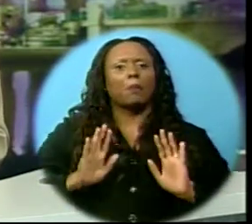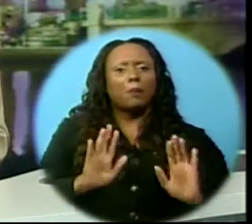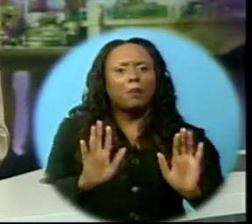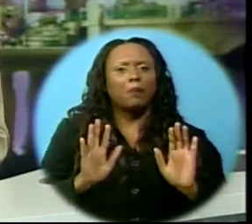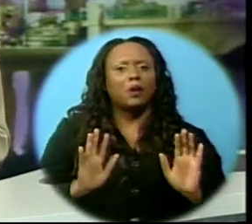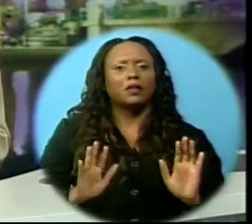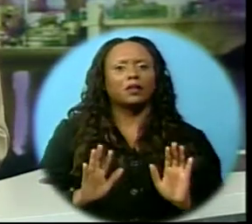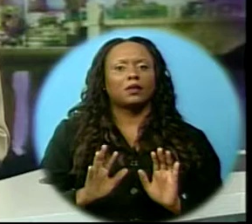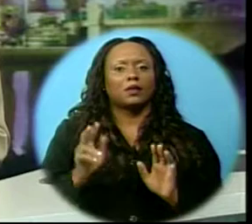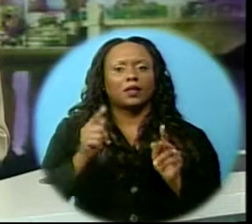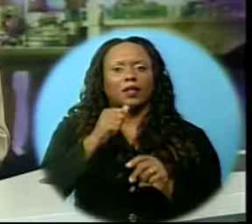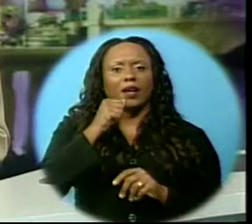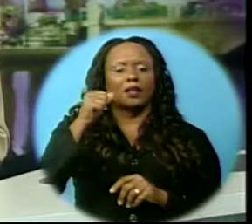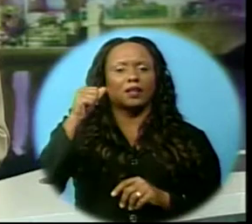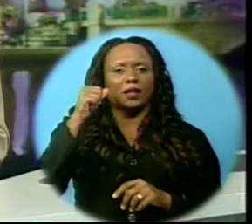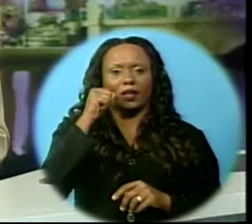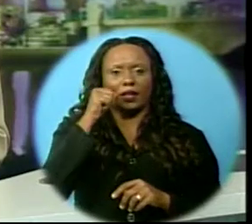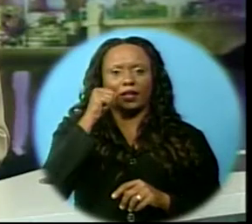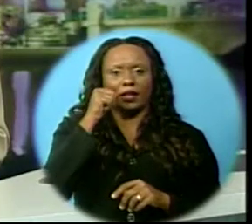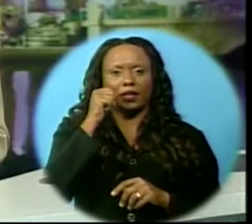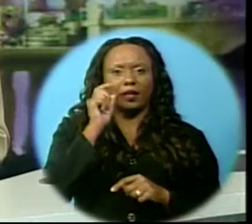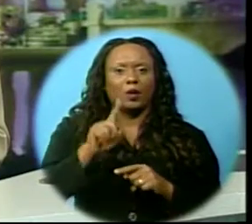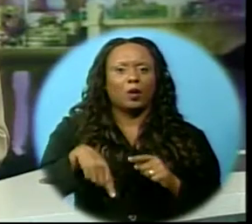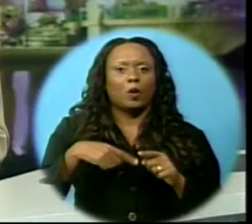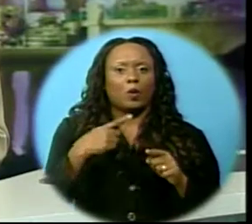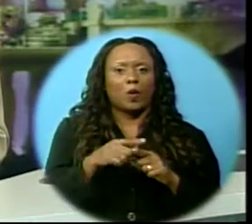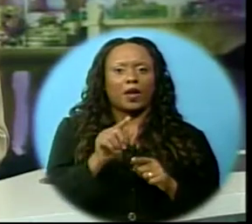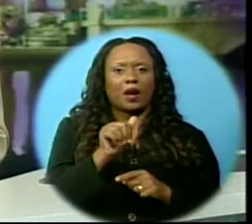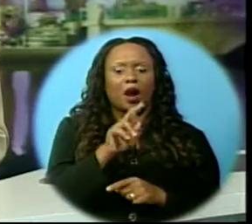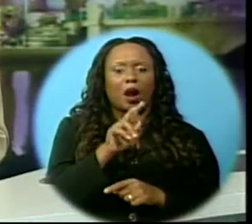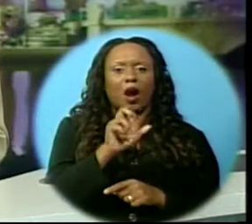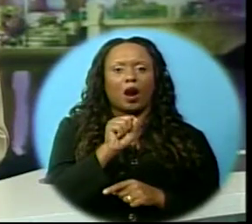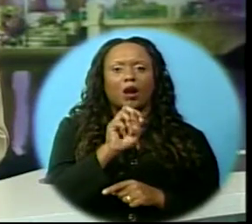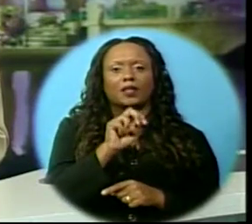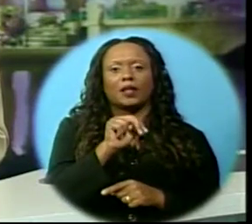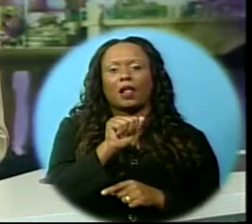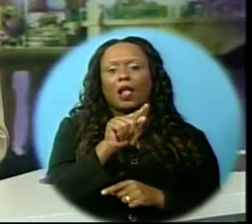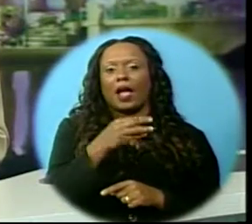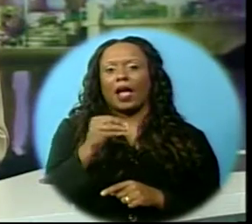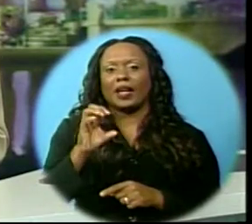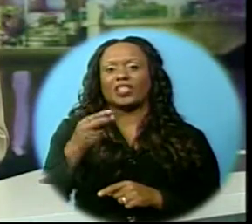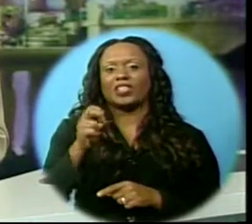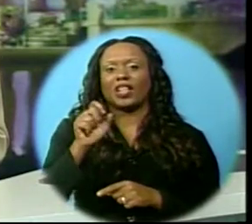Mourinho during yesterday's win for the Blues over the Gunners in the English Premier League.